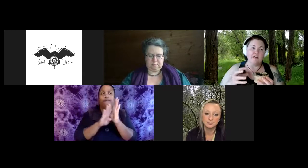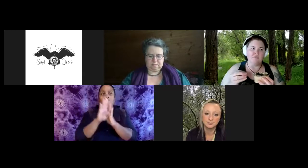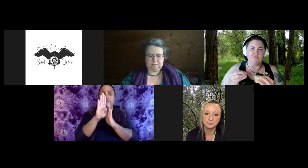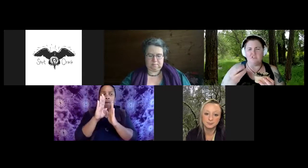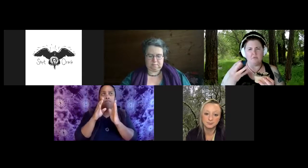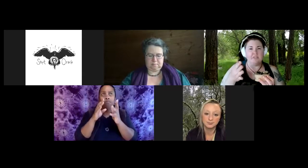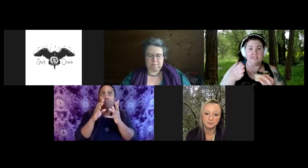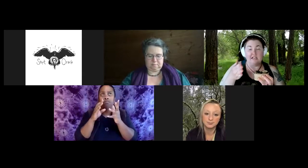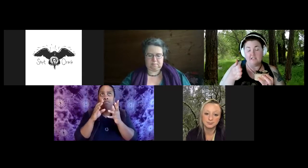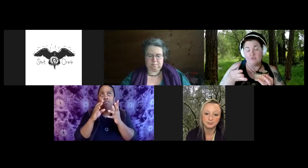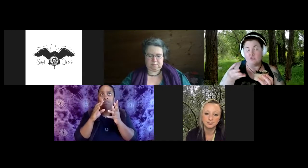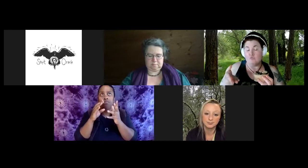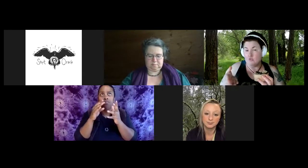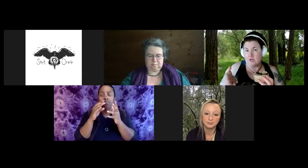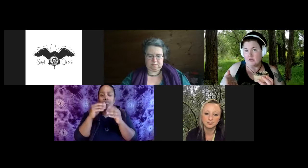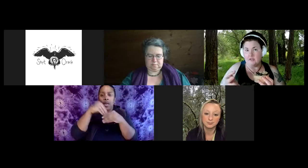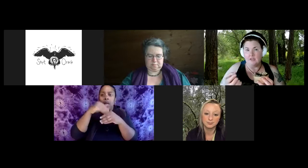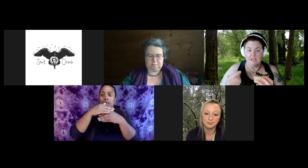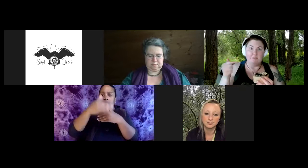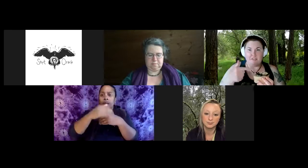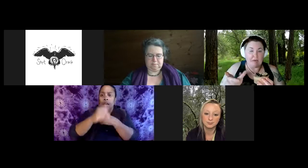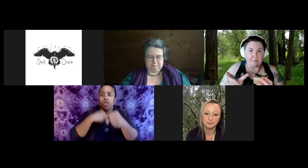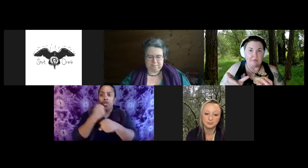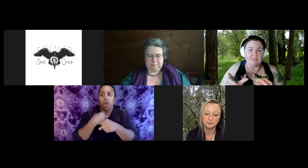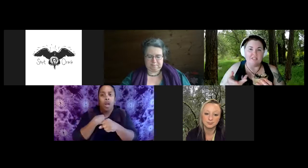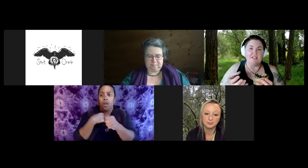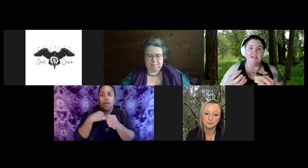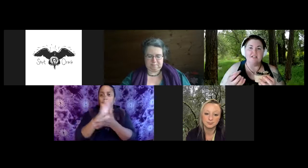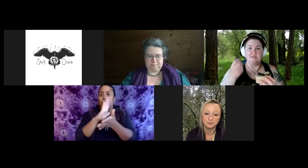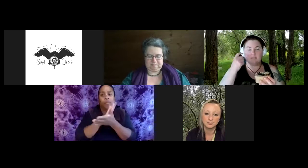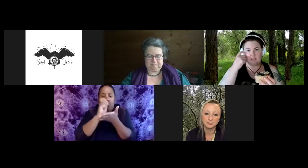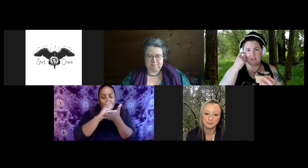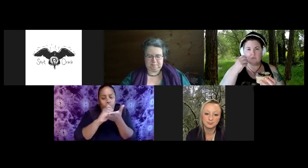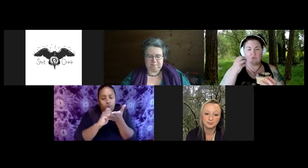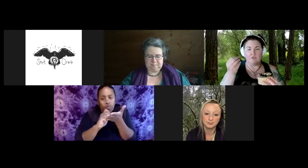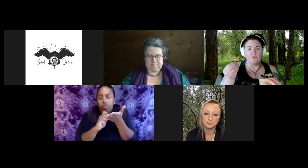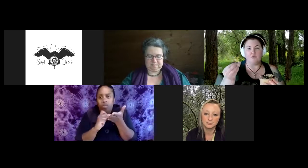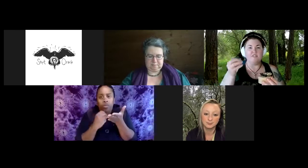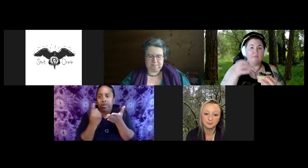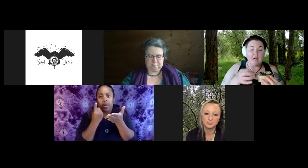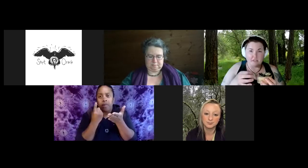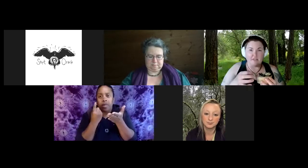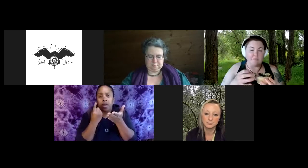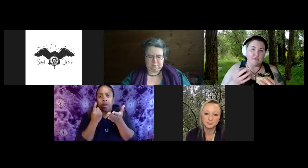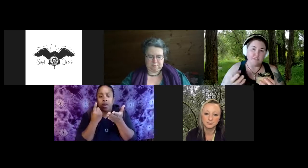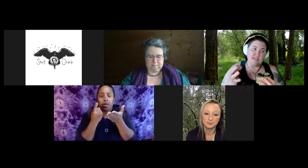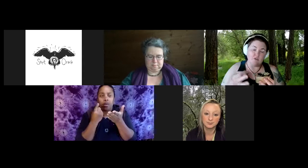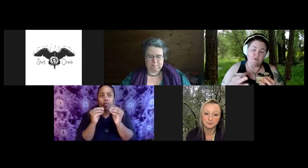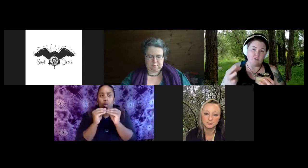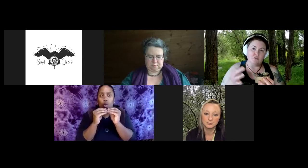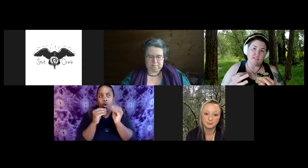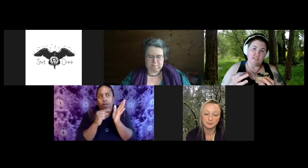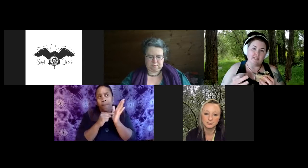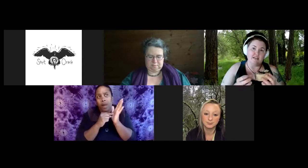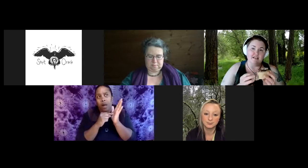year. So, you know, some things I literally just wrote on a piece of paper and put inside. Some things were a little more symbolic that I put